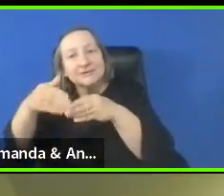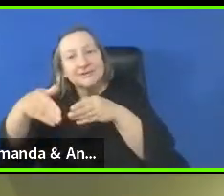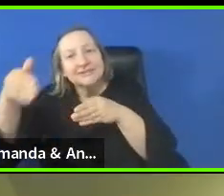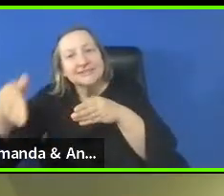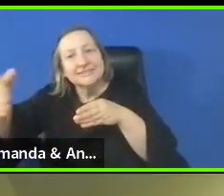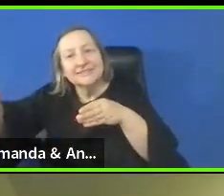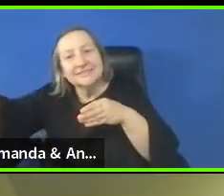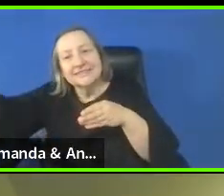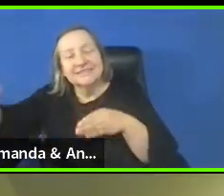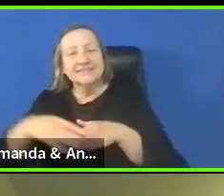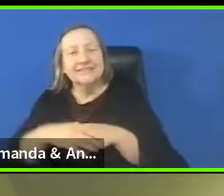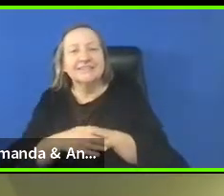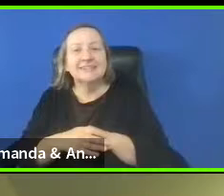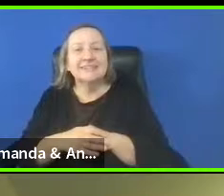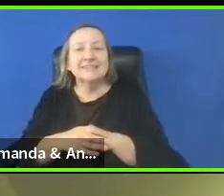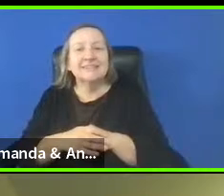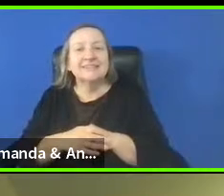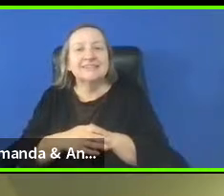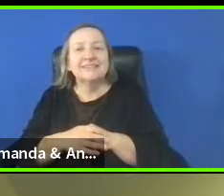And but I